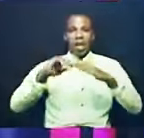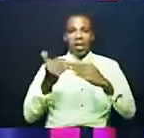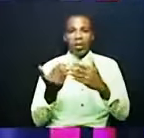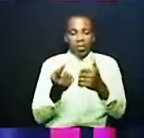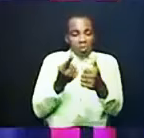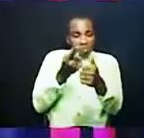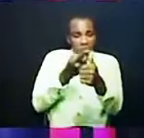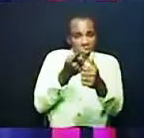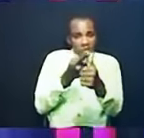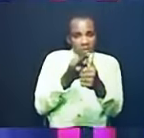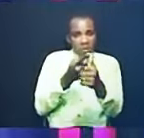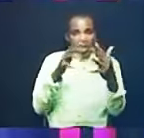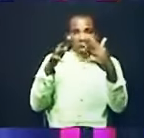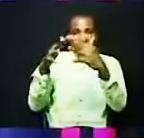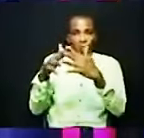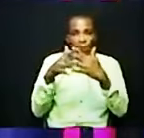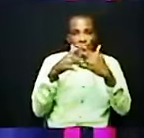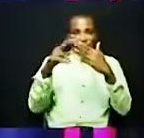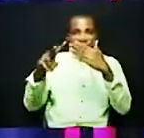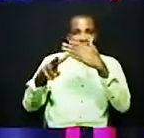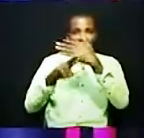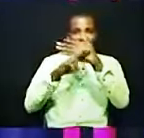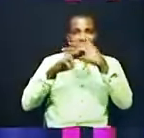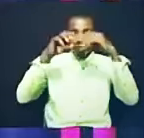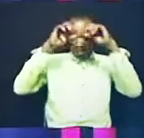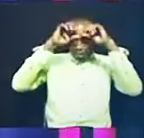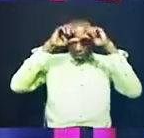1 U.S. vice president,